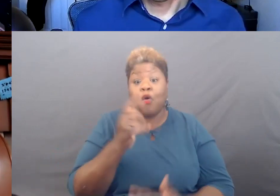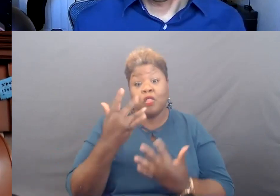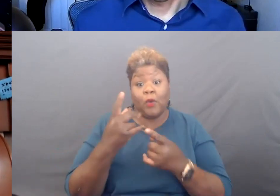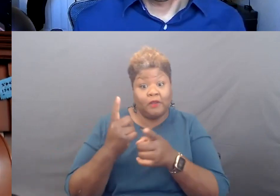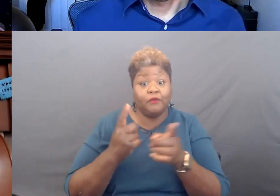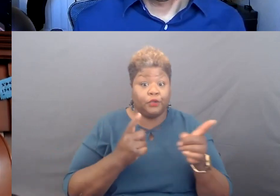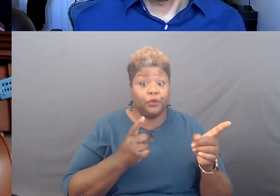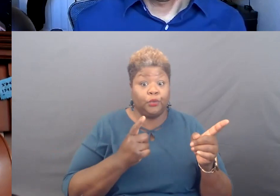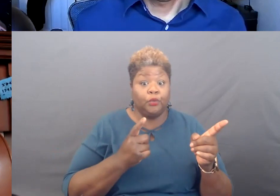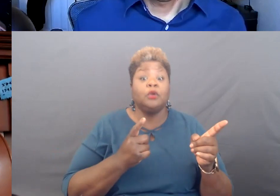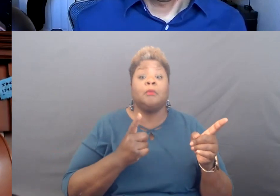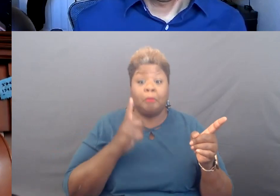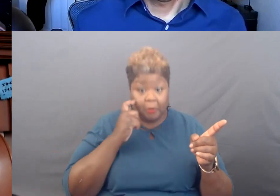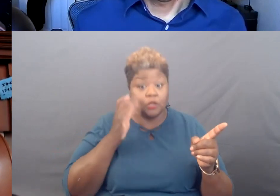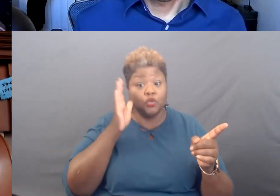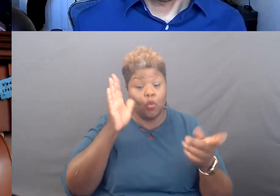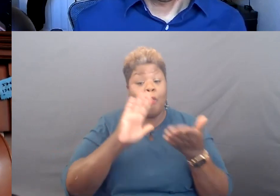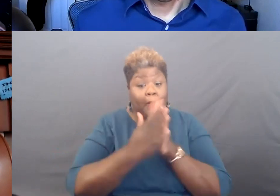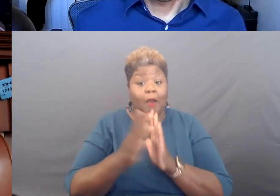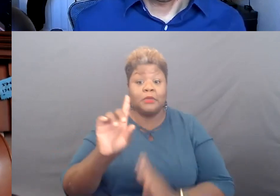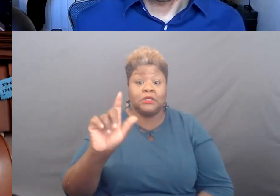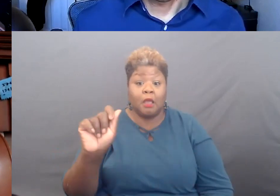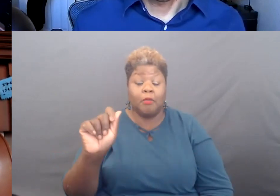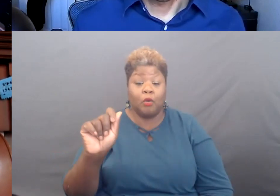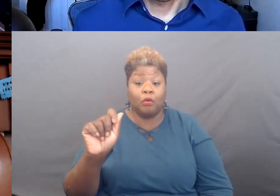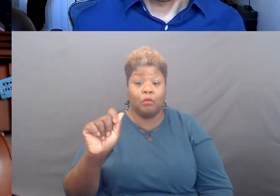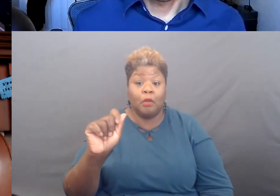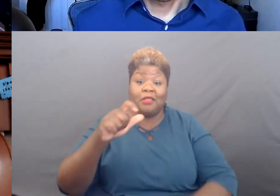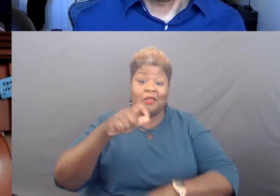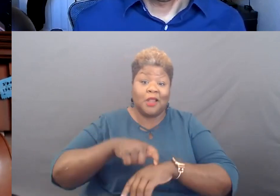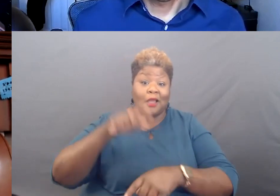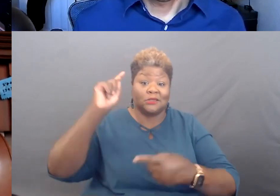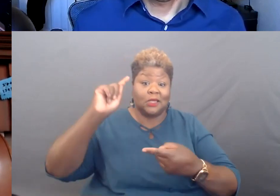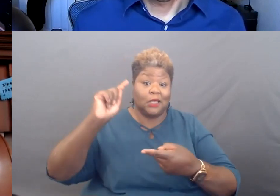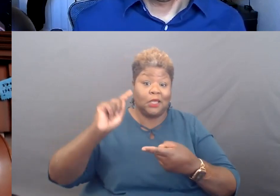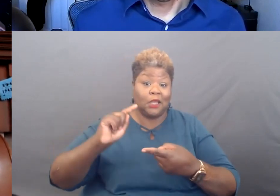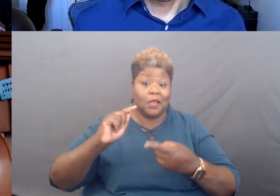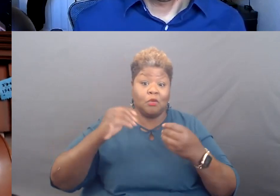you ever become disabled. So the clock is ticking. You don't have time.